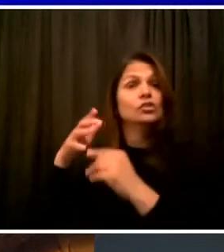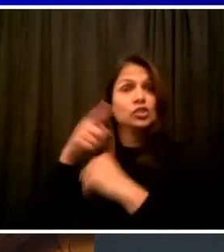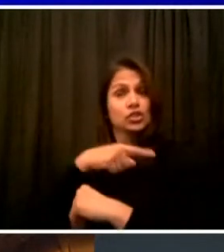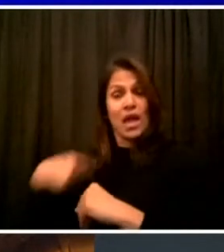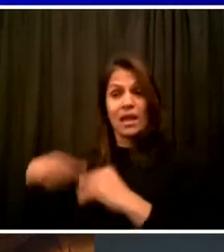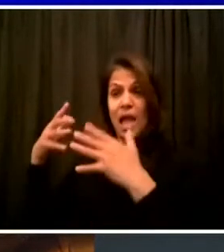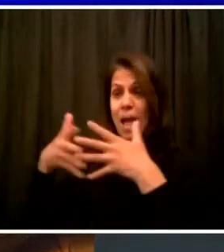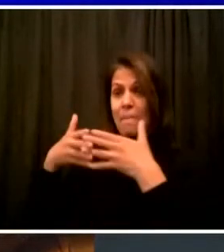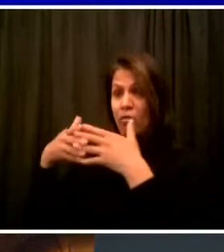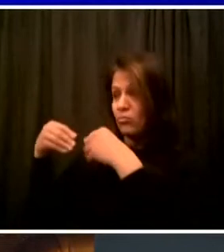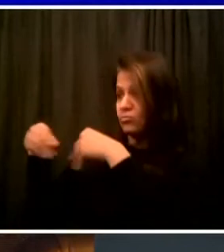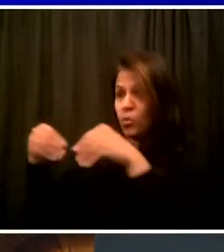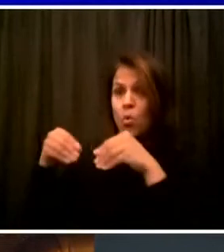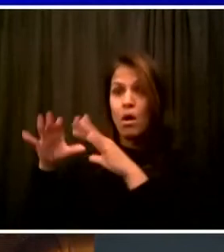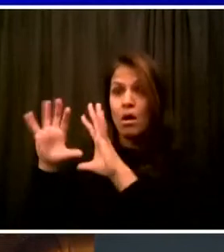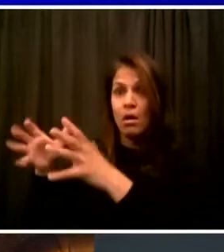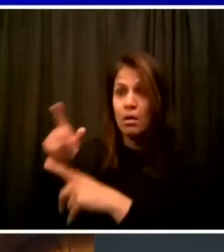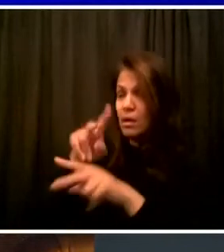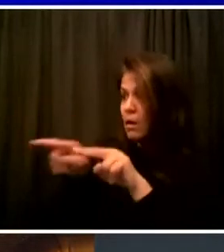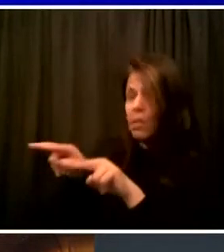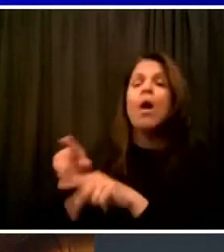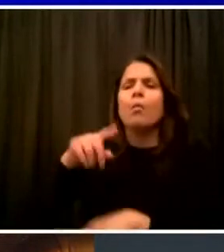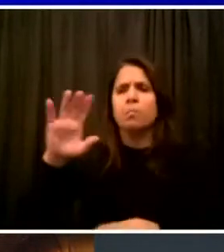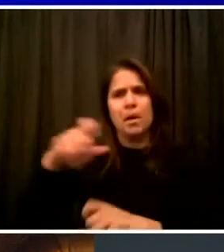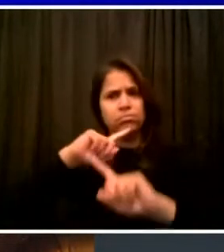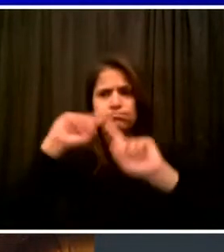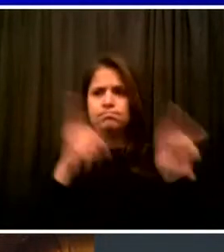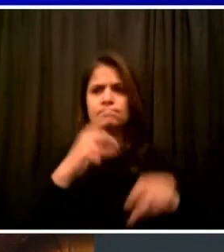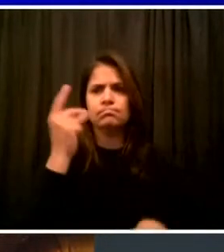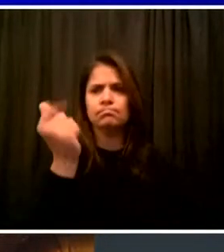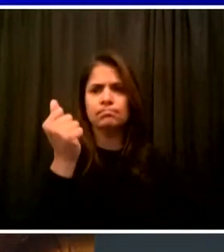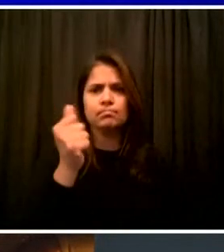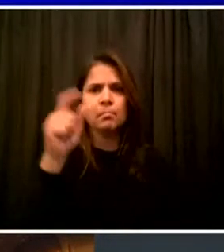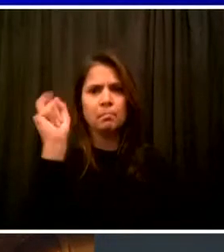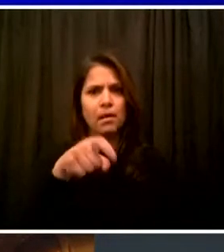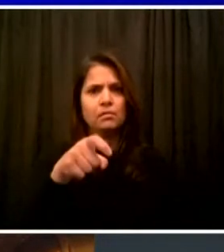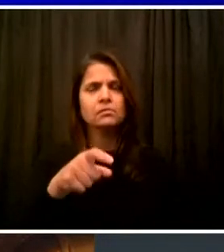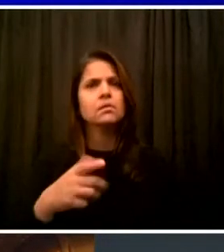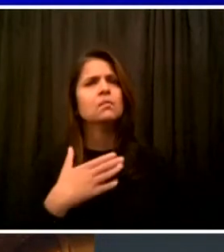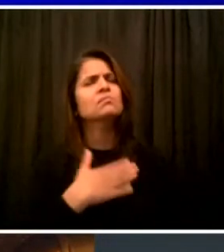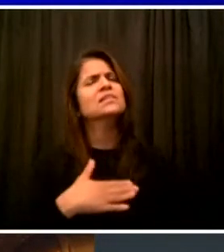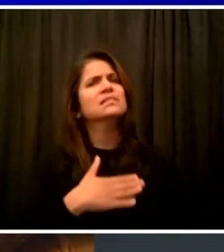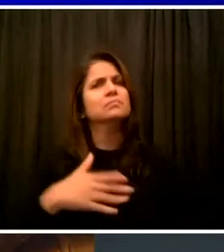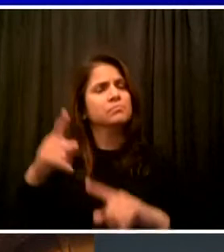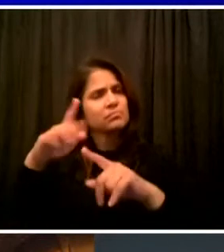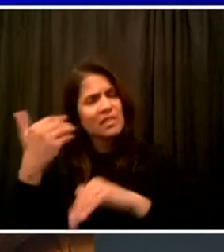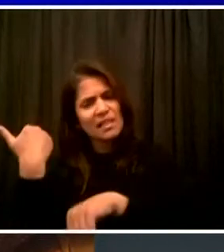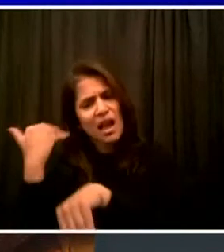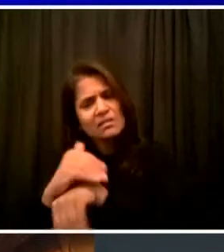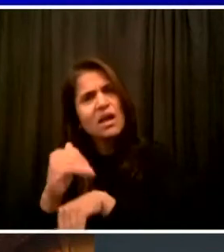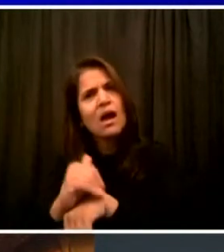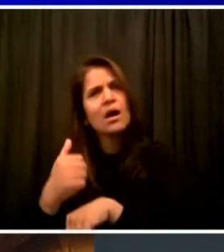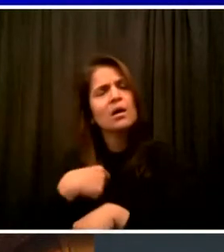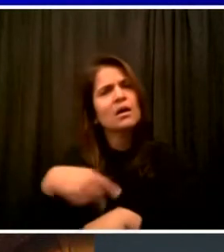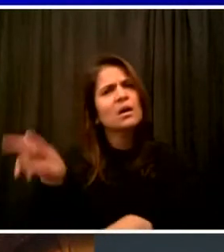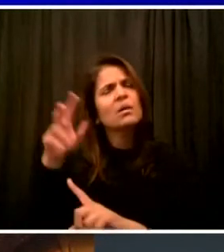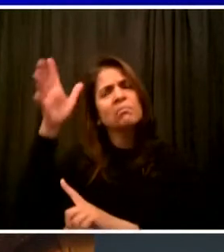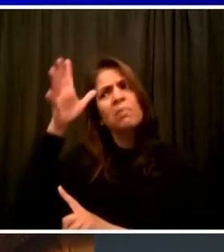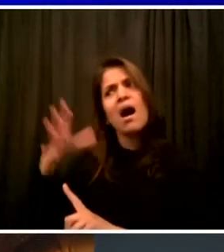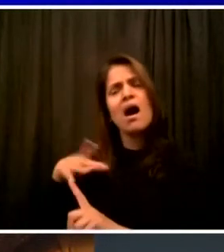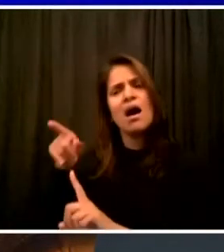while losing their livelihoods. Think about this for a moment, and let's put ourselves in the eyes and in